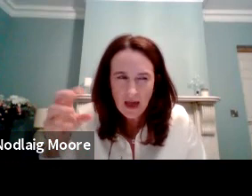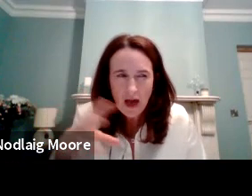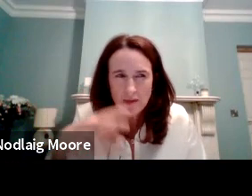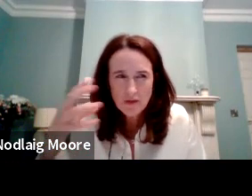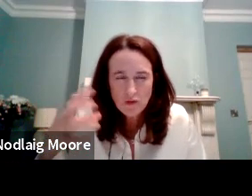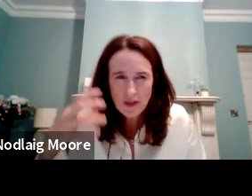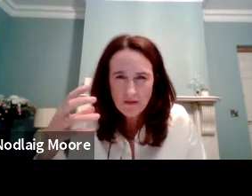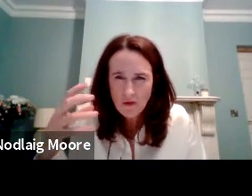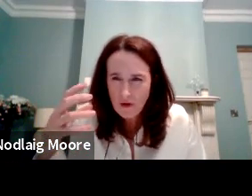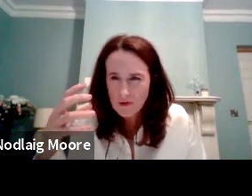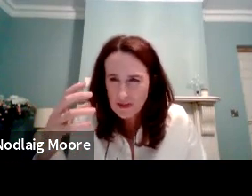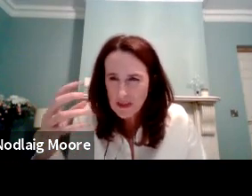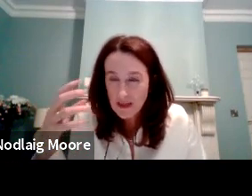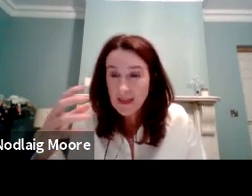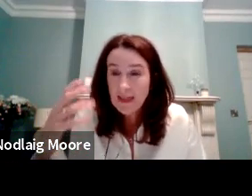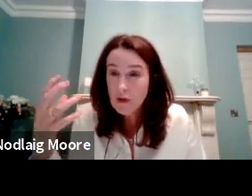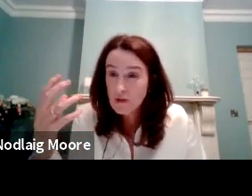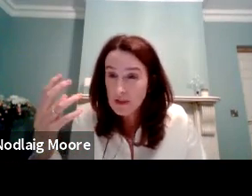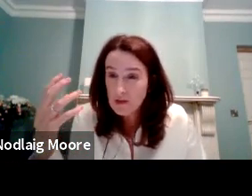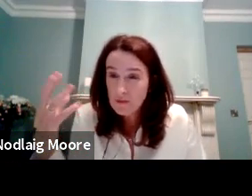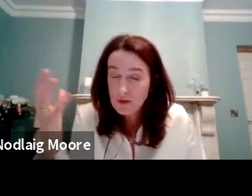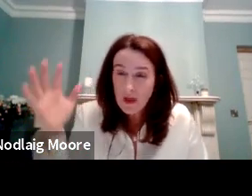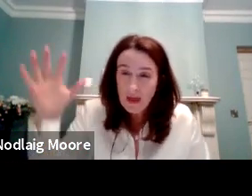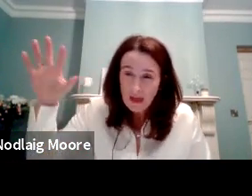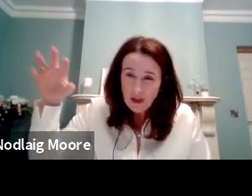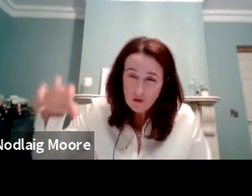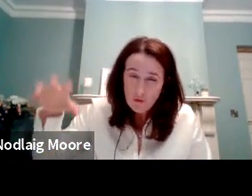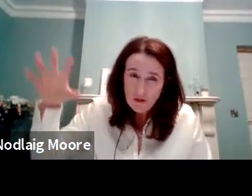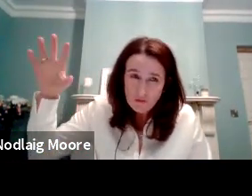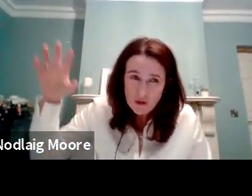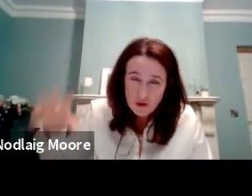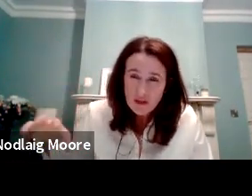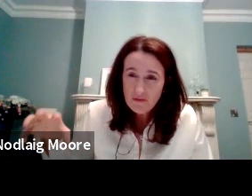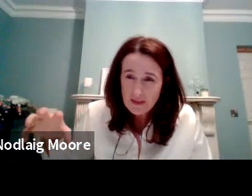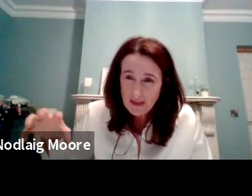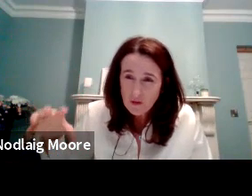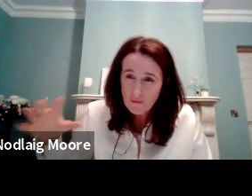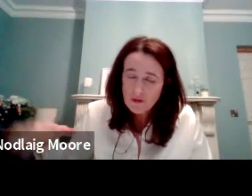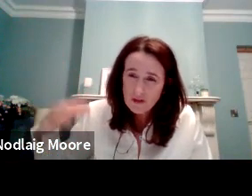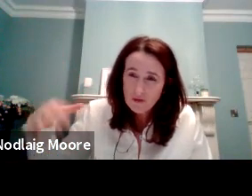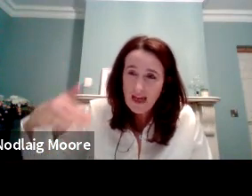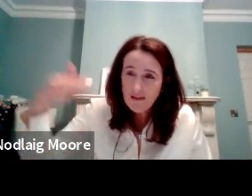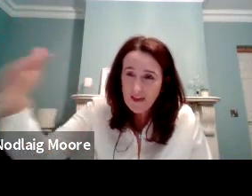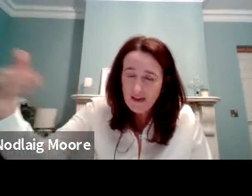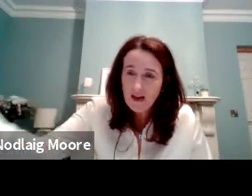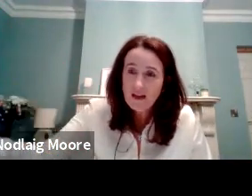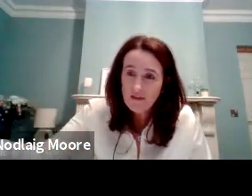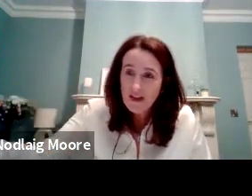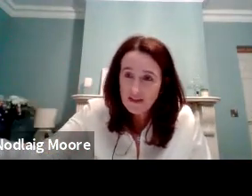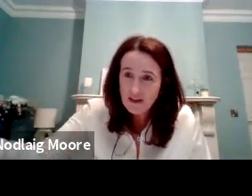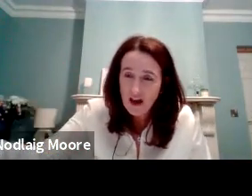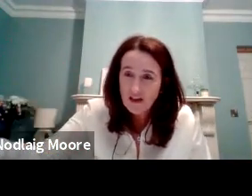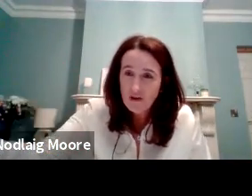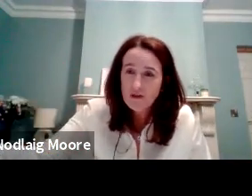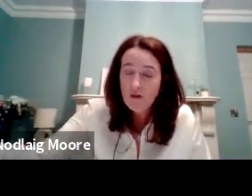brain. I suppose if you think of the hormones, it's nearly like an ecosystem. So, you know, with the reduction of the sex hormones, it's going to have that knock-on